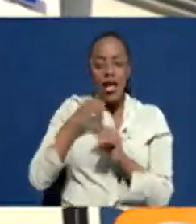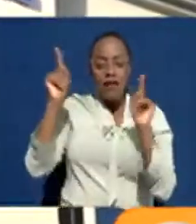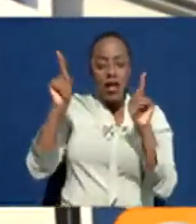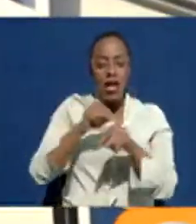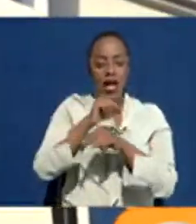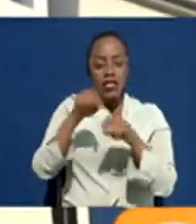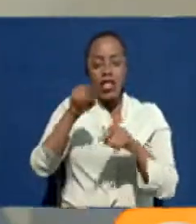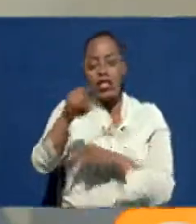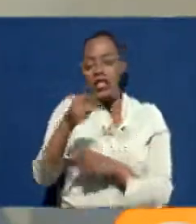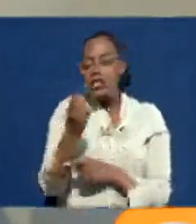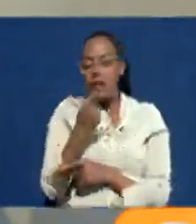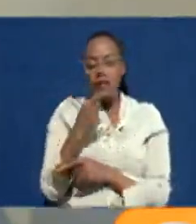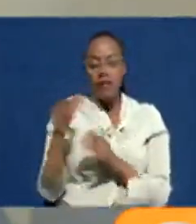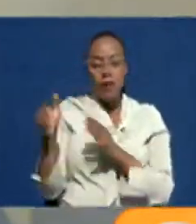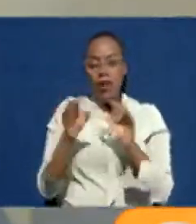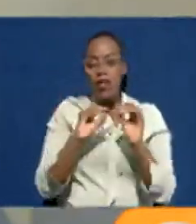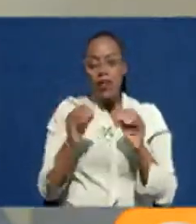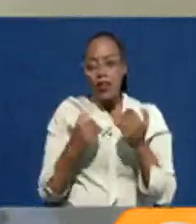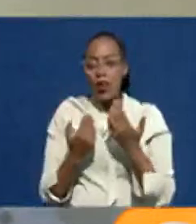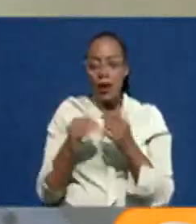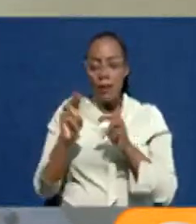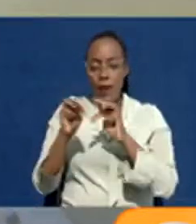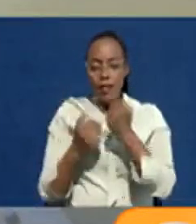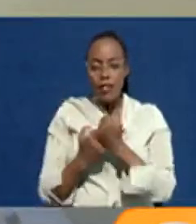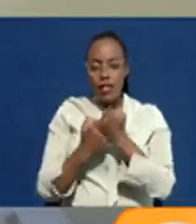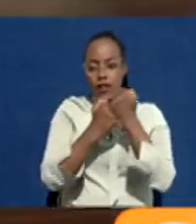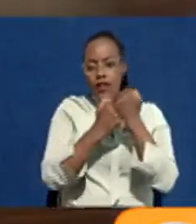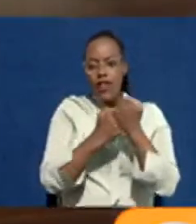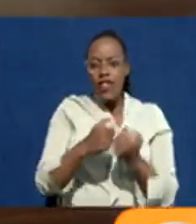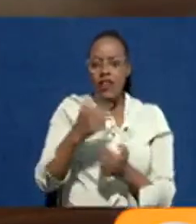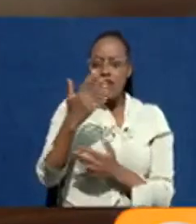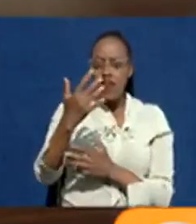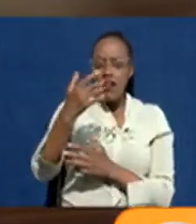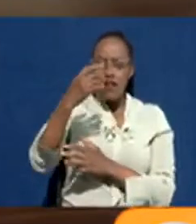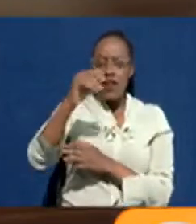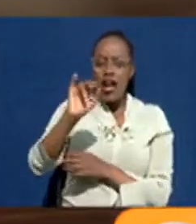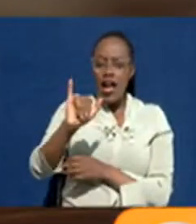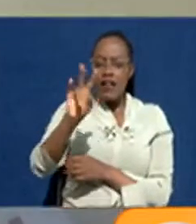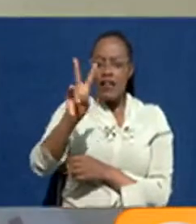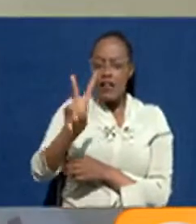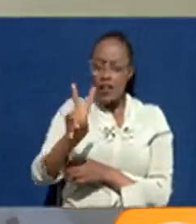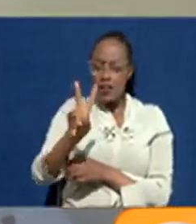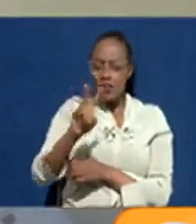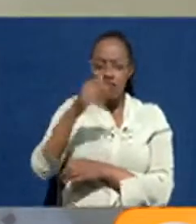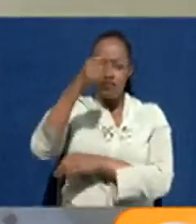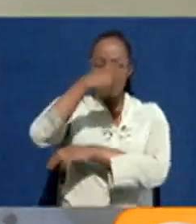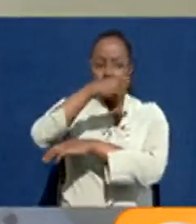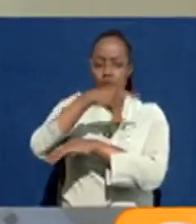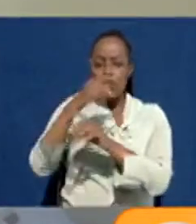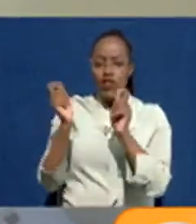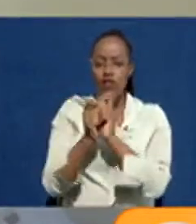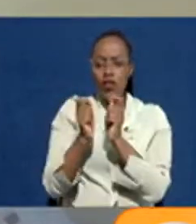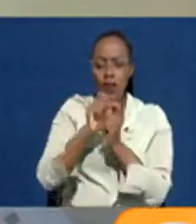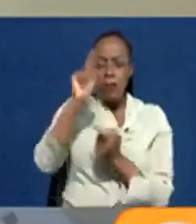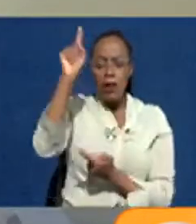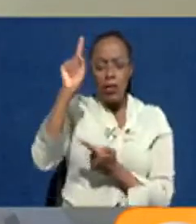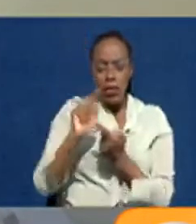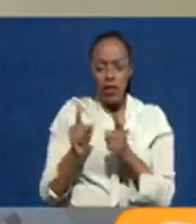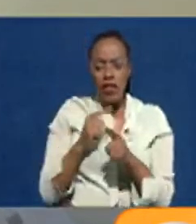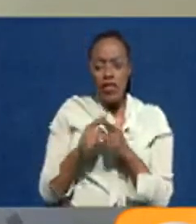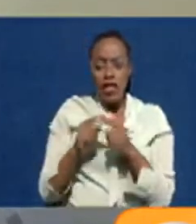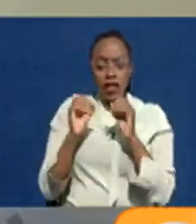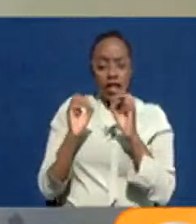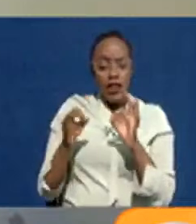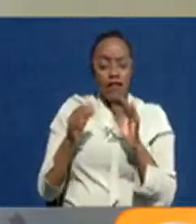disqualified the method. We manage supportively. You give a lot of IV fluids. You treat with analgesics for the pain.